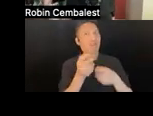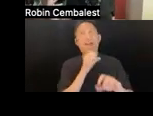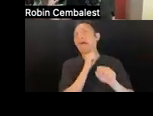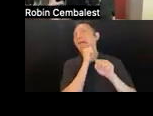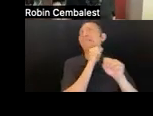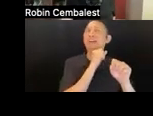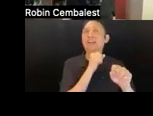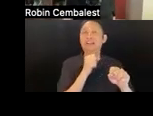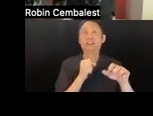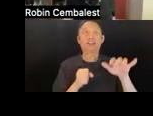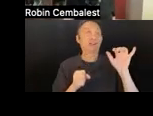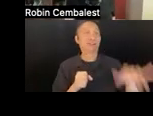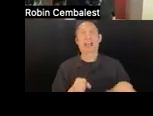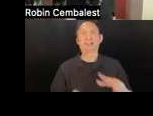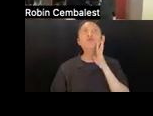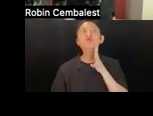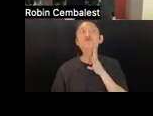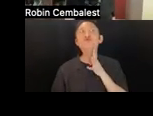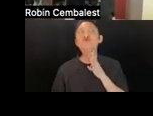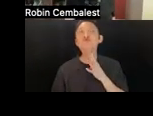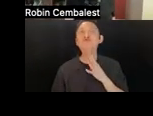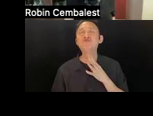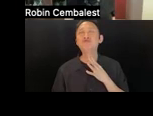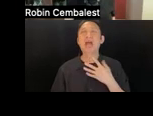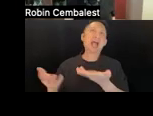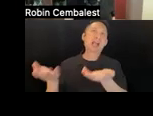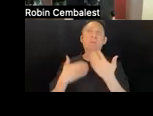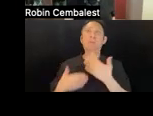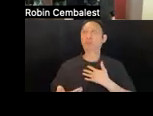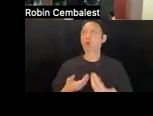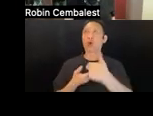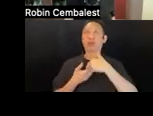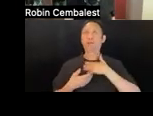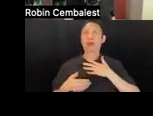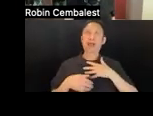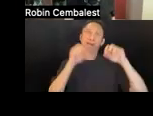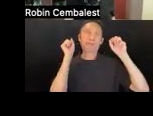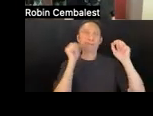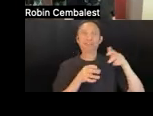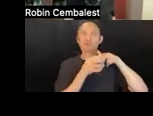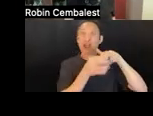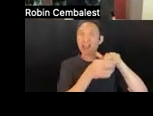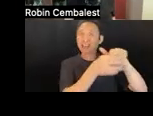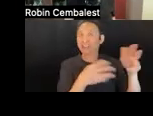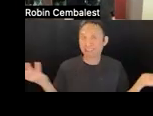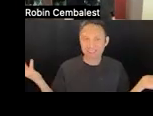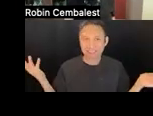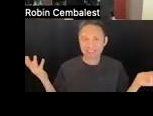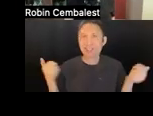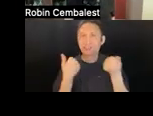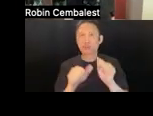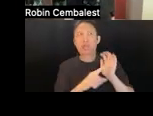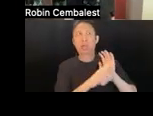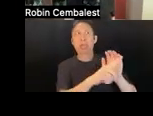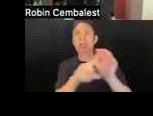it's magic, right? Come on my magic ride. And that's this idea again of experience to kind of get away from the world